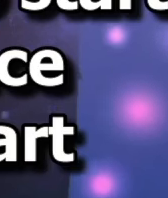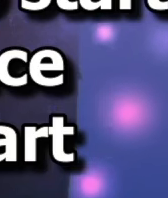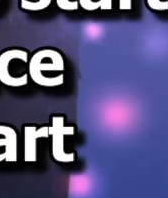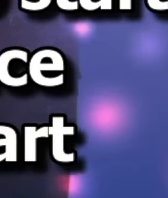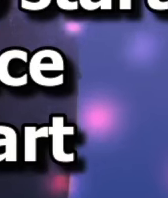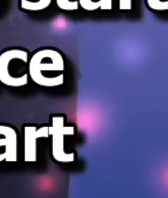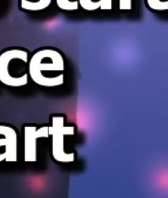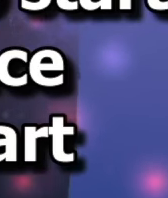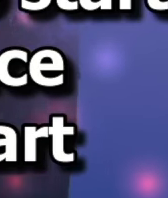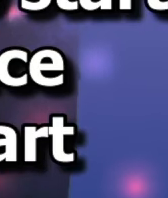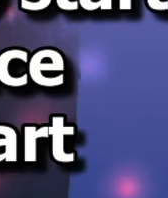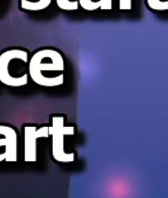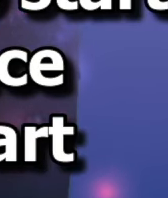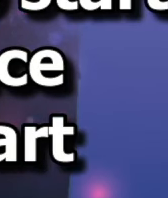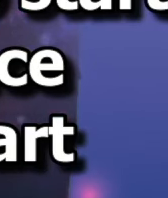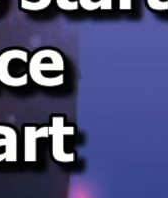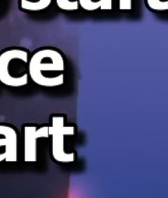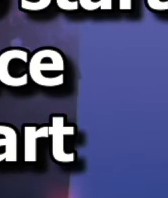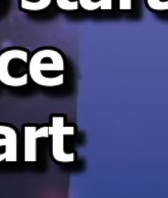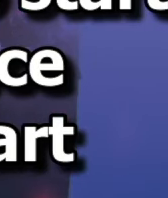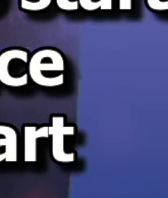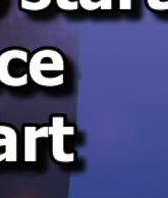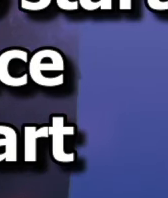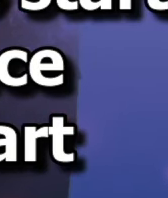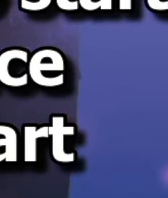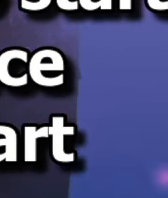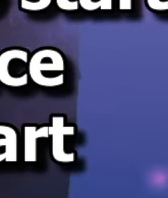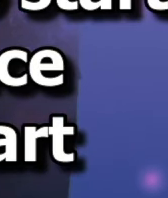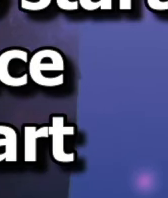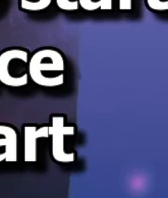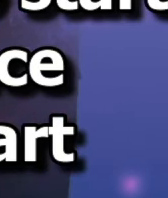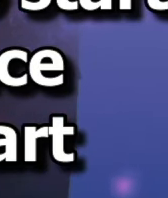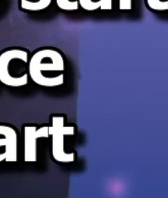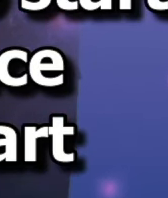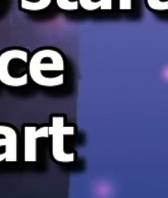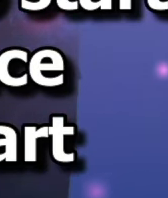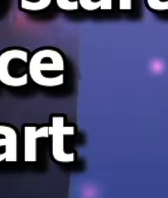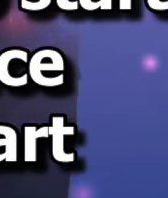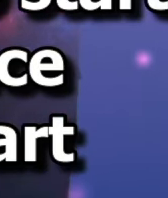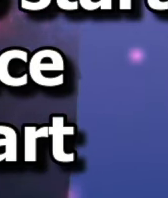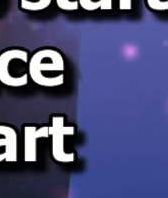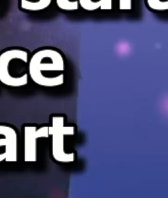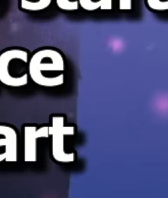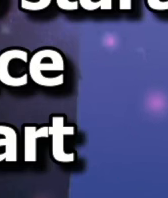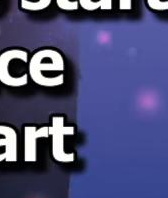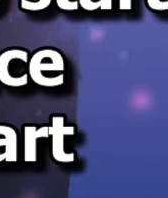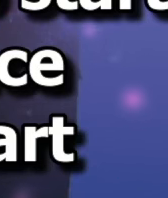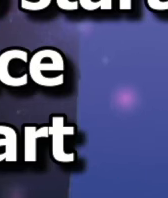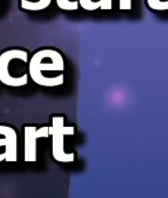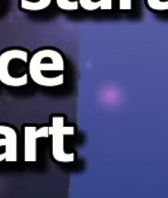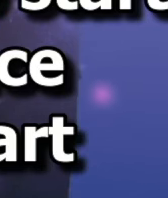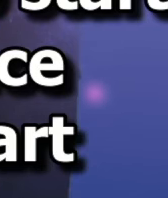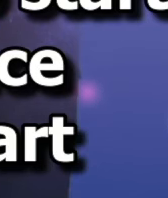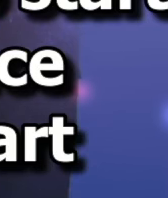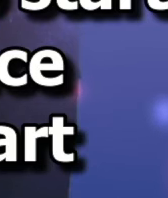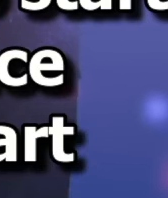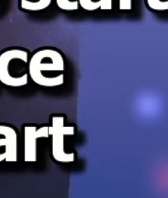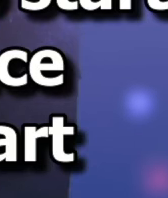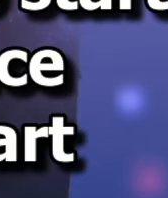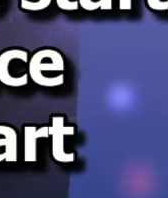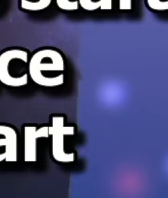to start. But as you give the grace, with all that's in my